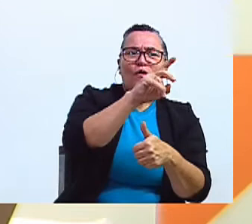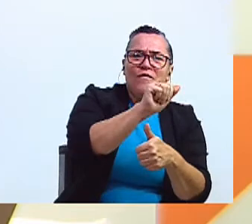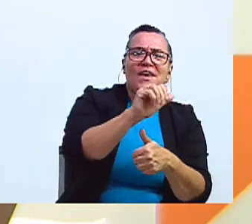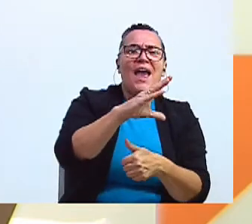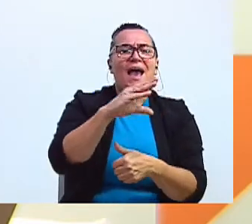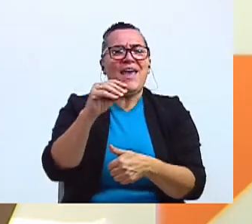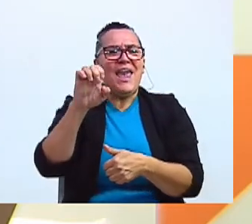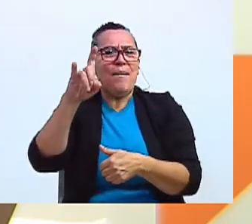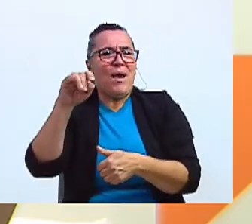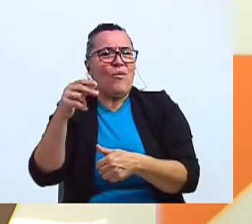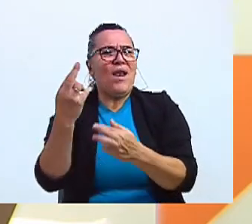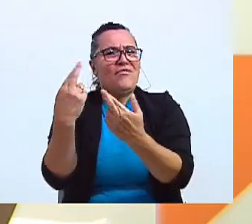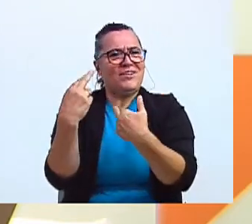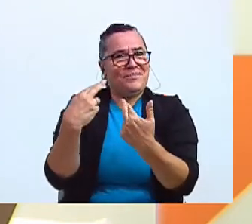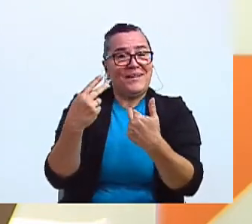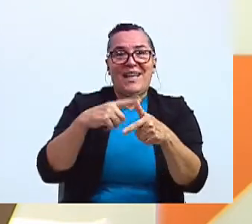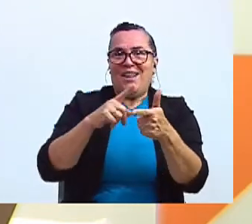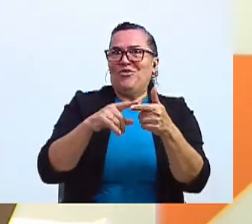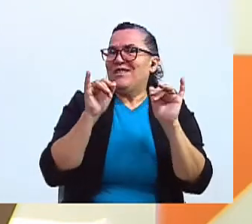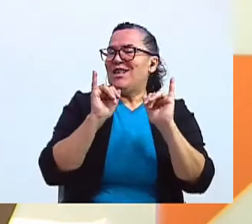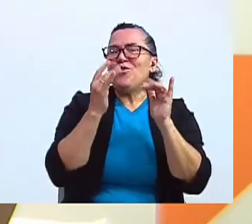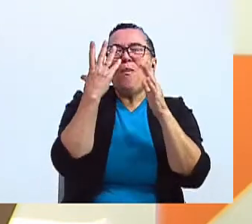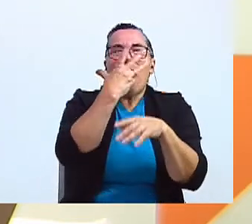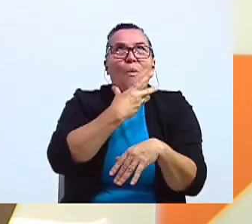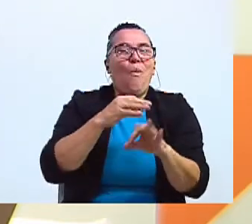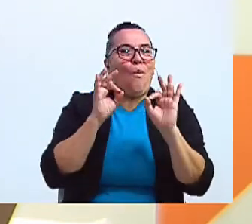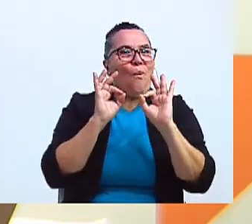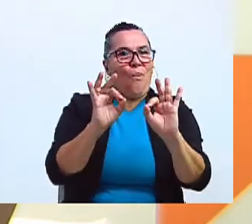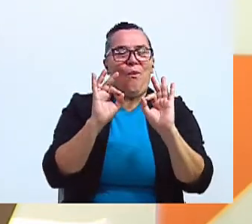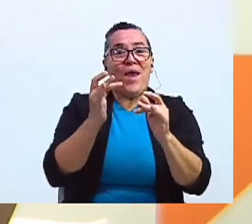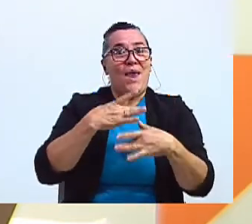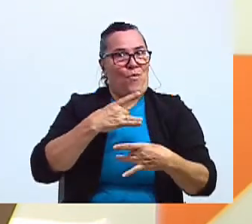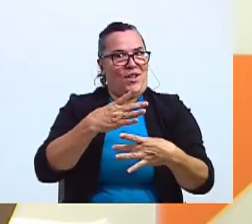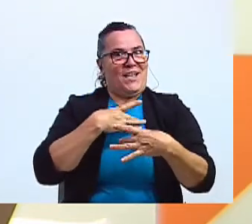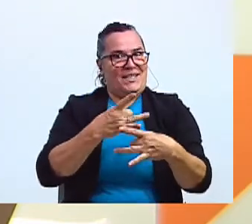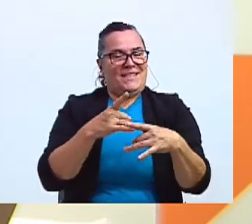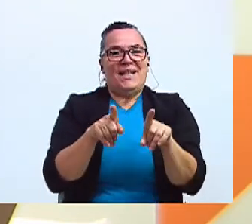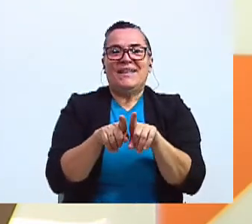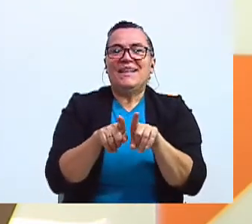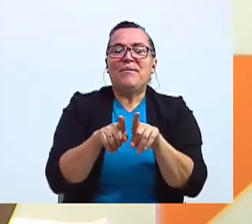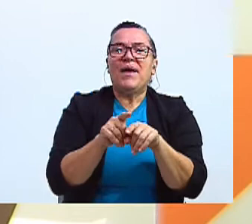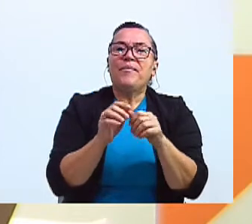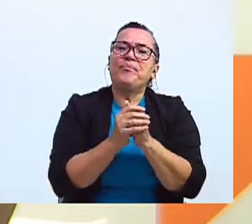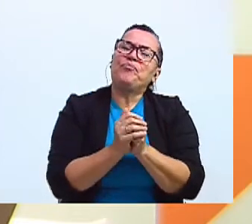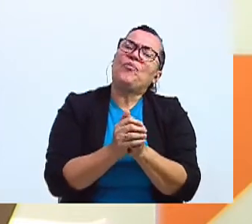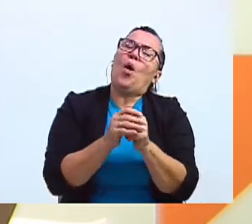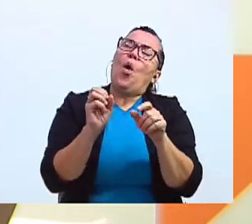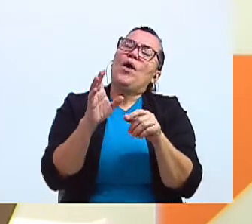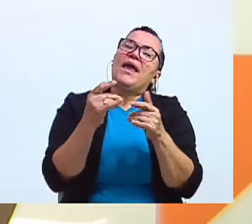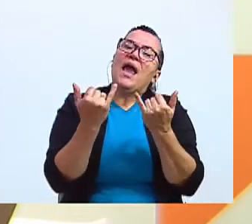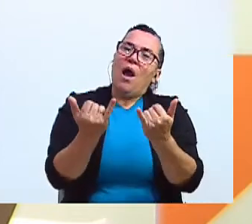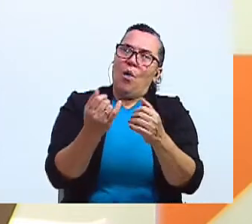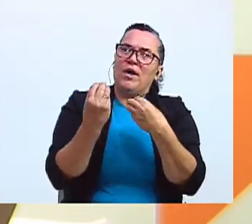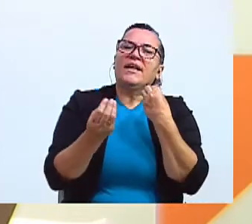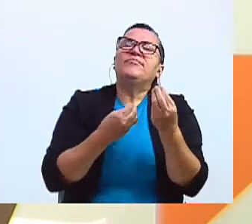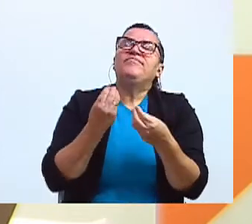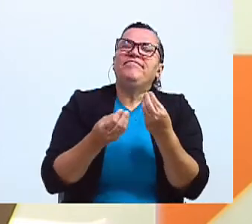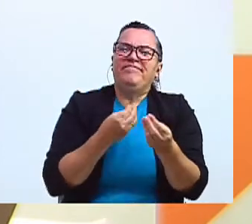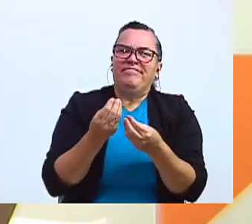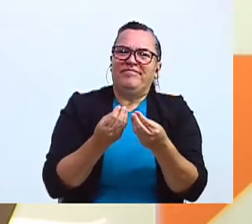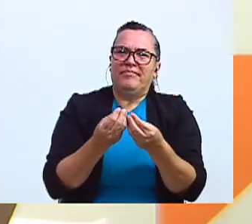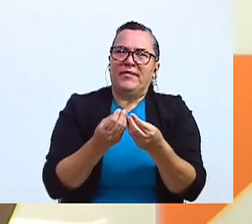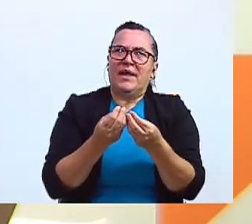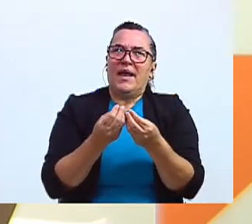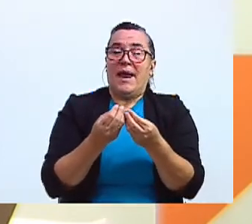your answers. Okay, that's very nice and very interesting. Okay, so now we are look